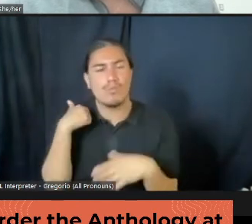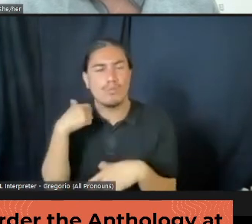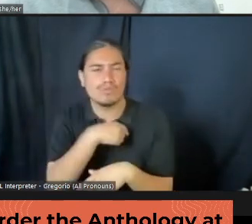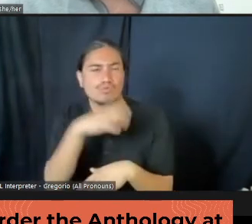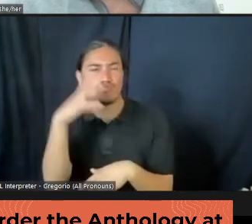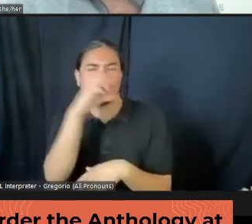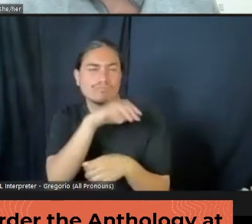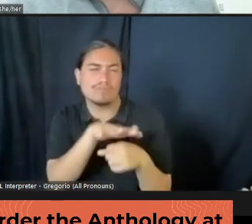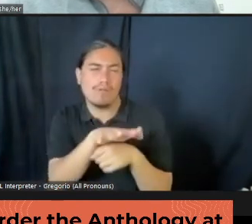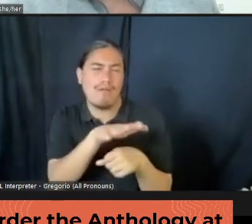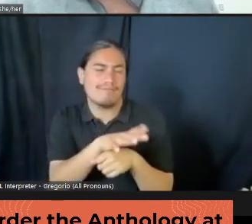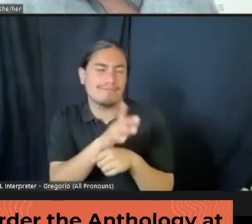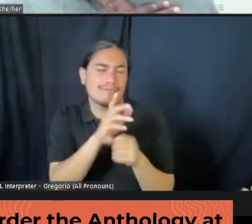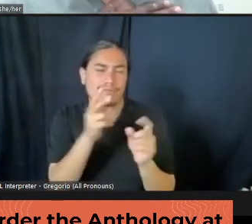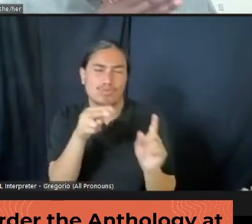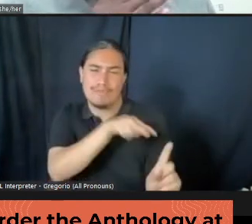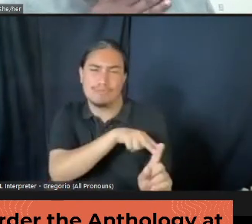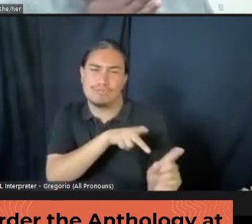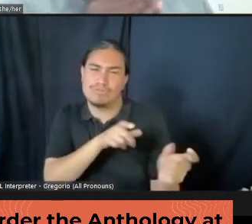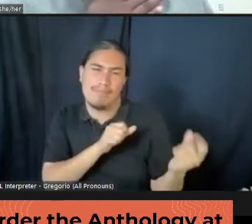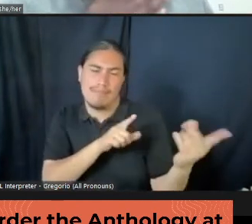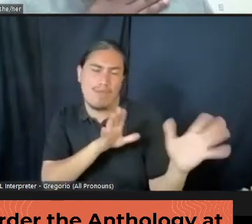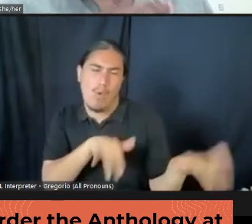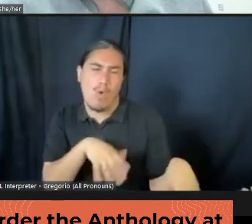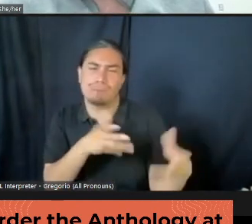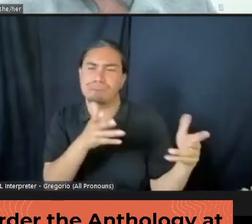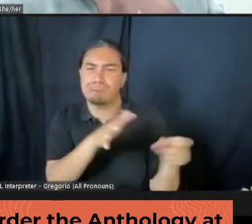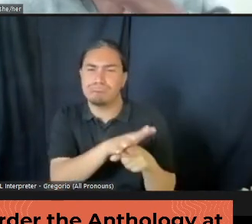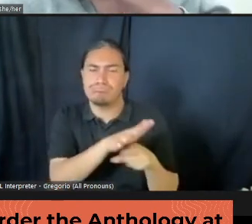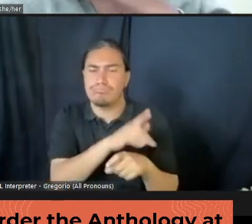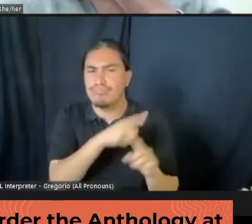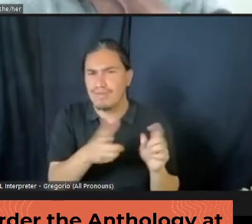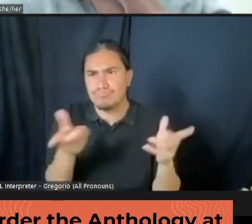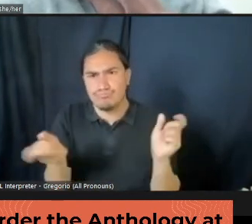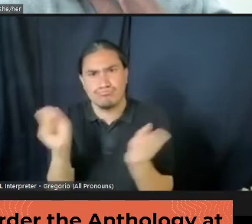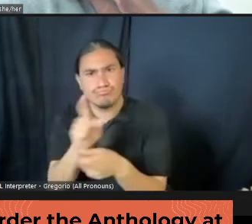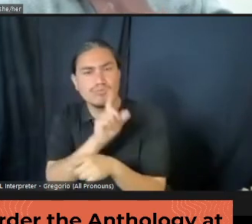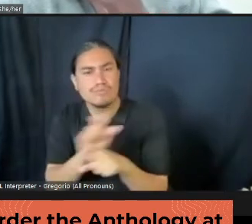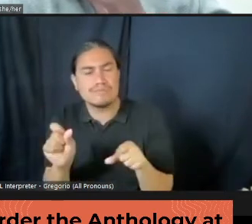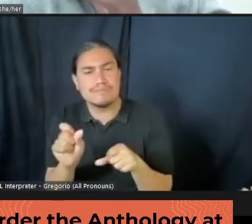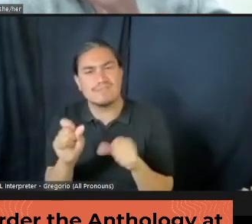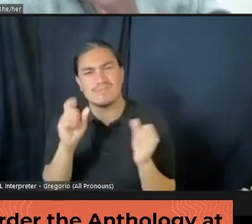perception and empathy? So that's what listening to everyone kind of got me thinking about.